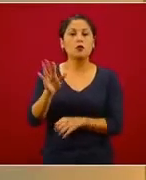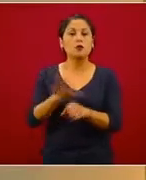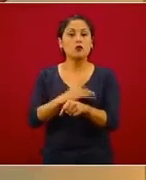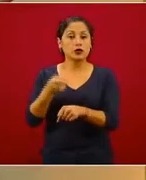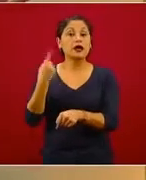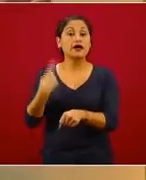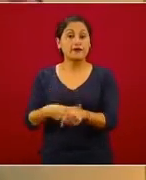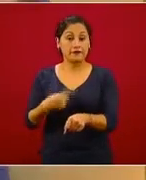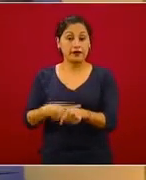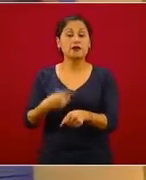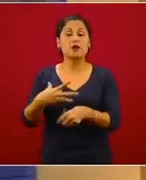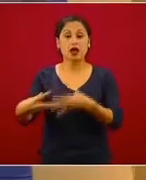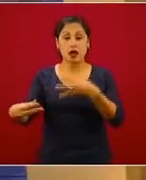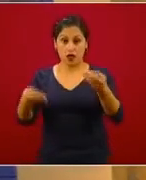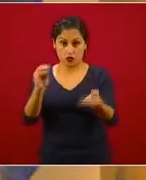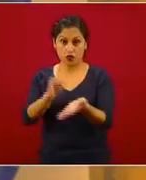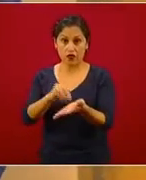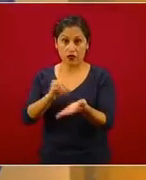success.